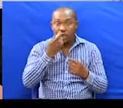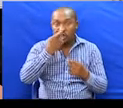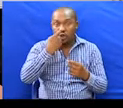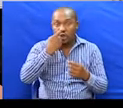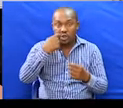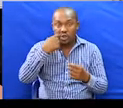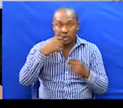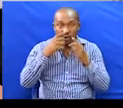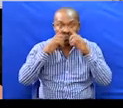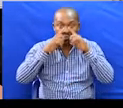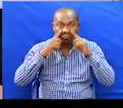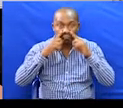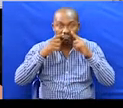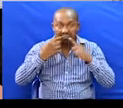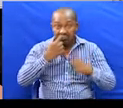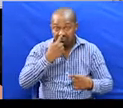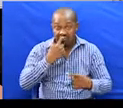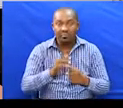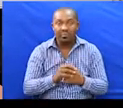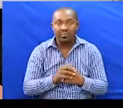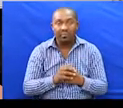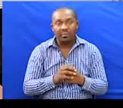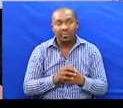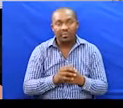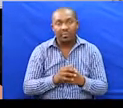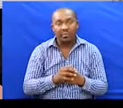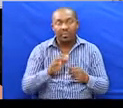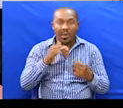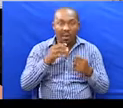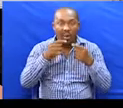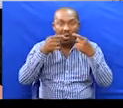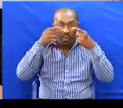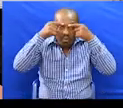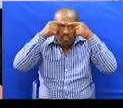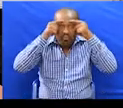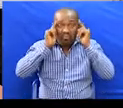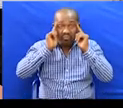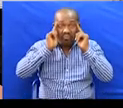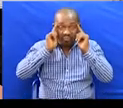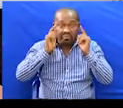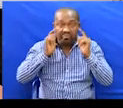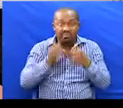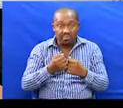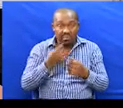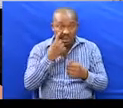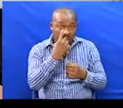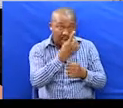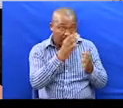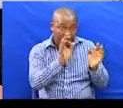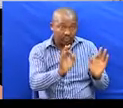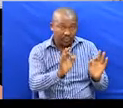isn't your shape of eyebrow? What is this? Eyebrows. Your body